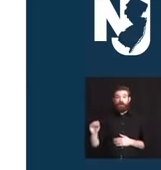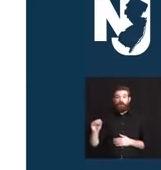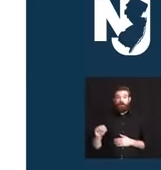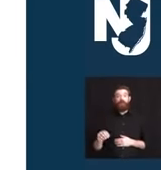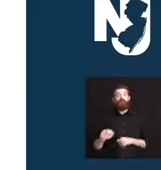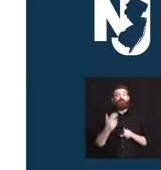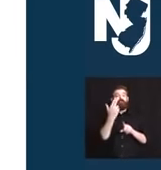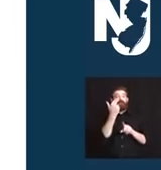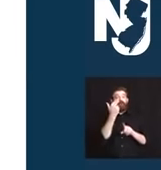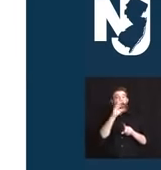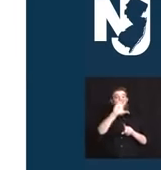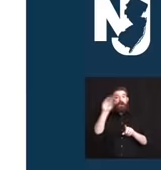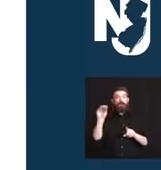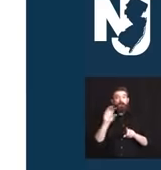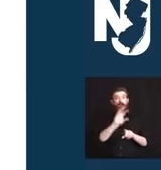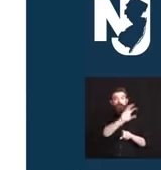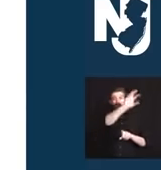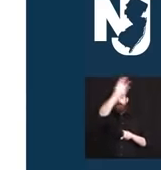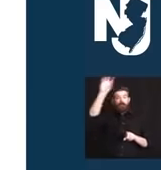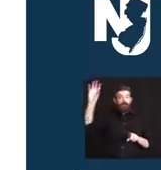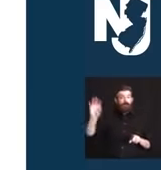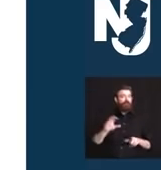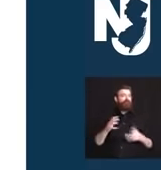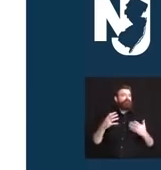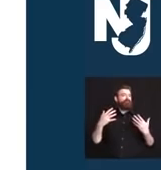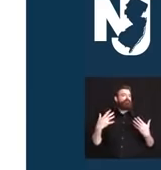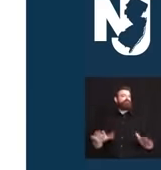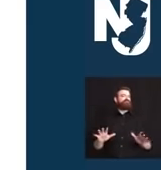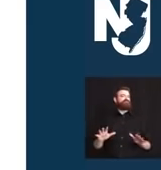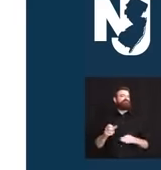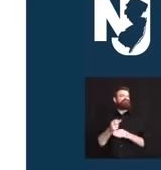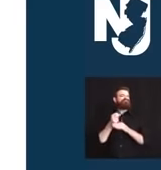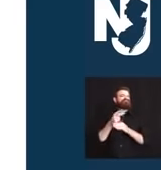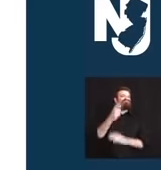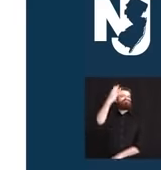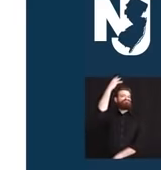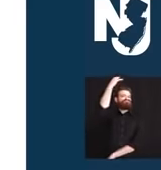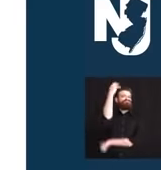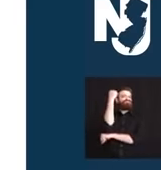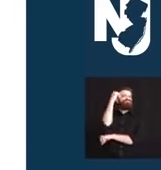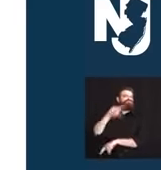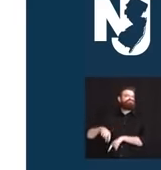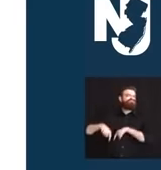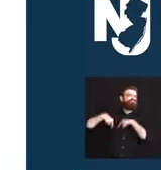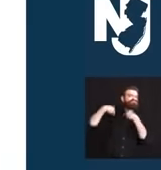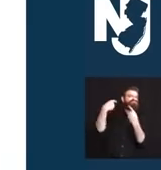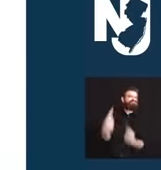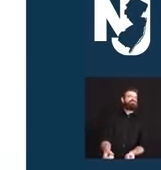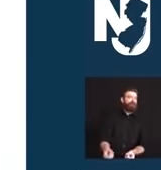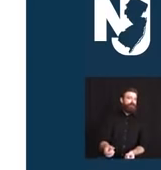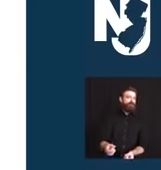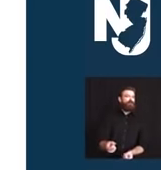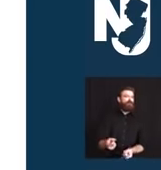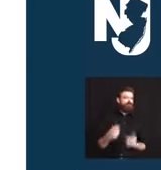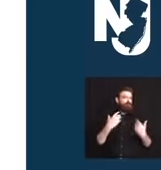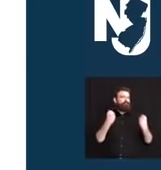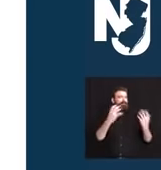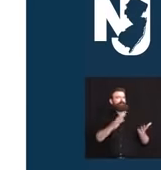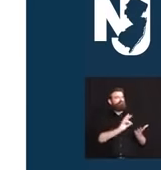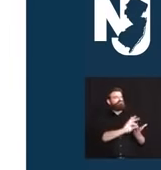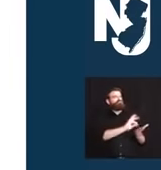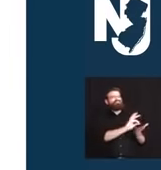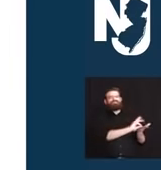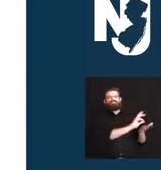2010. Another 4 are within 1% or less of their 2010 self-response number, and 2 of the